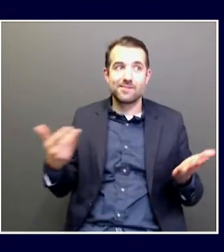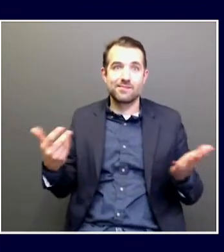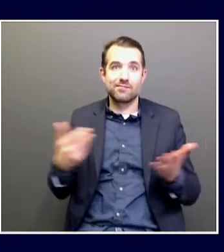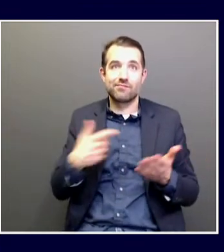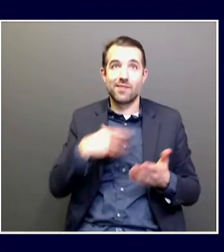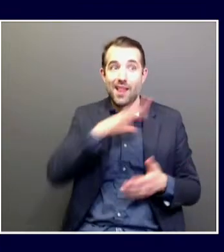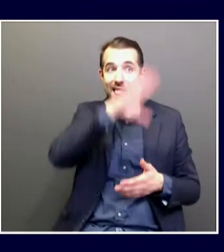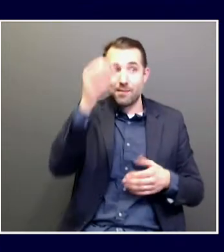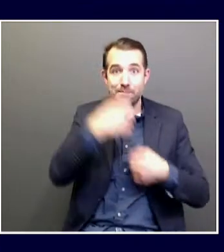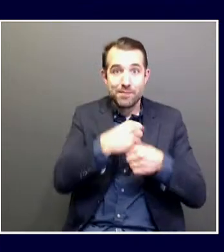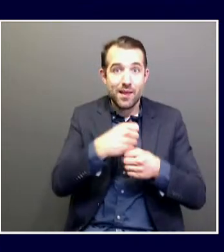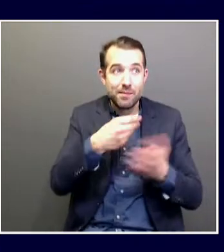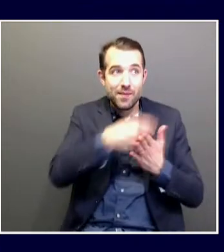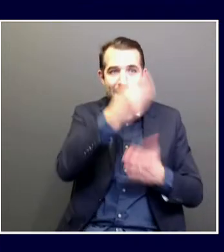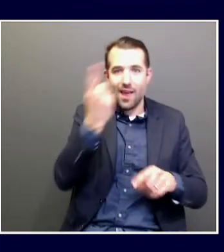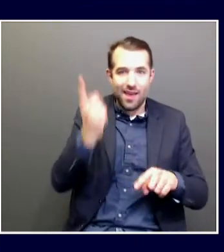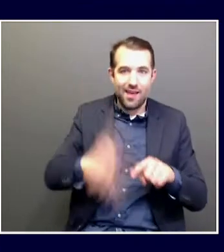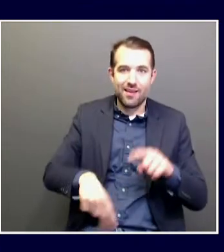by the federal government.